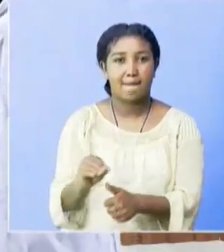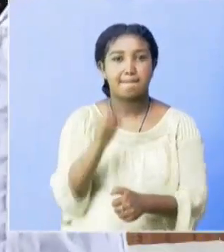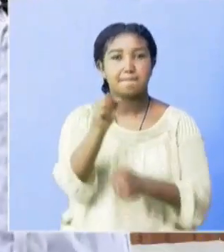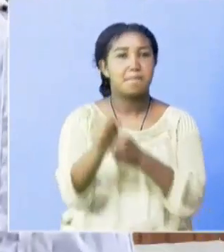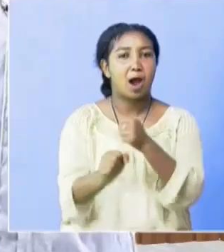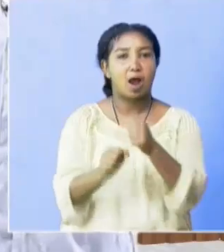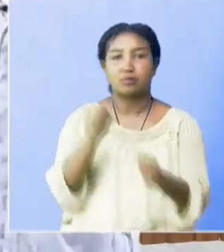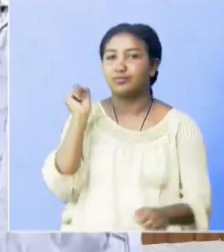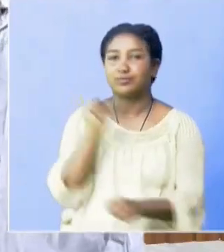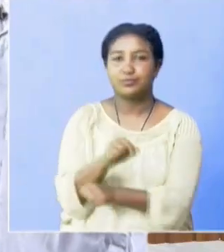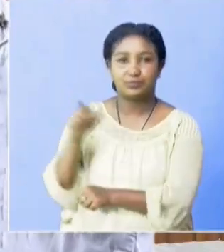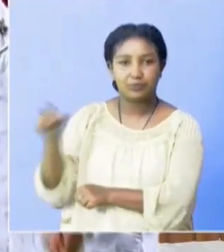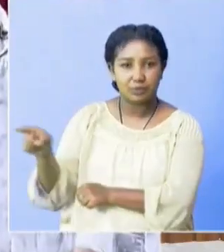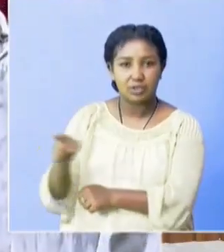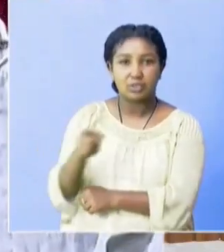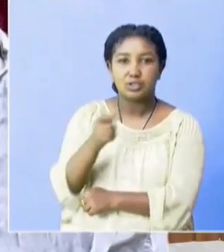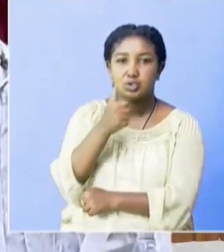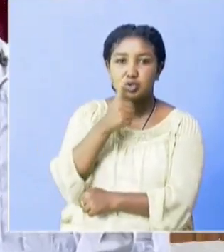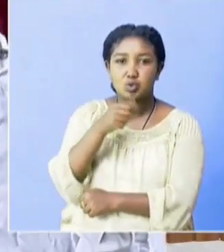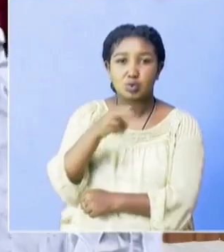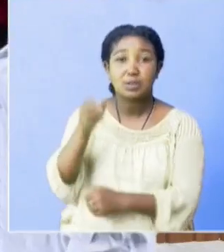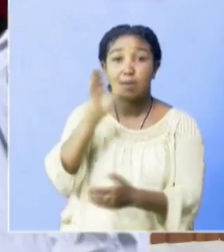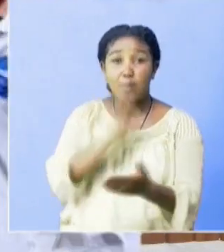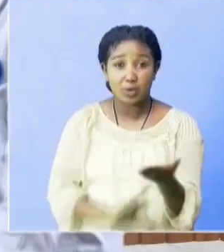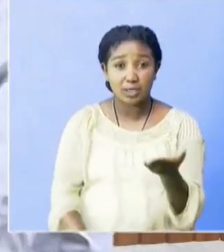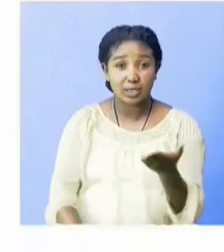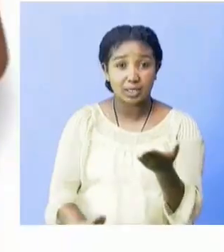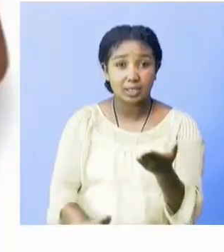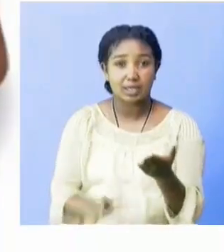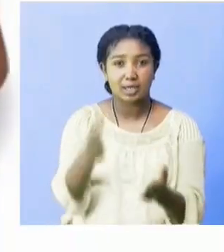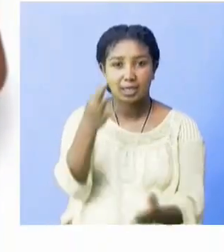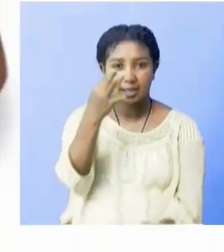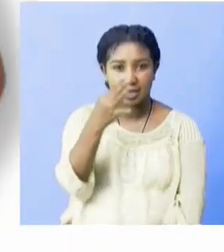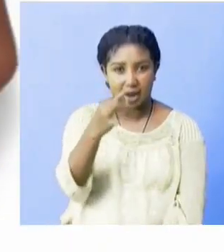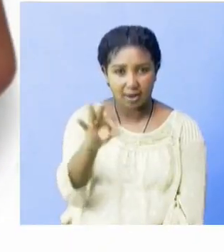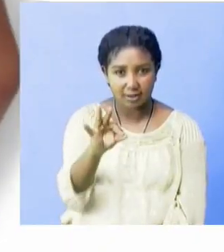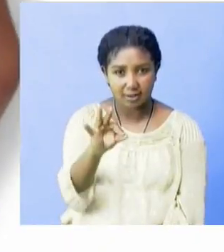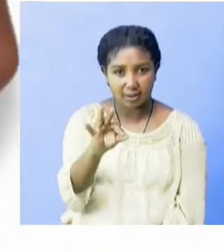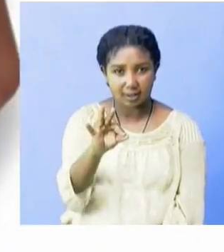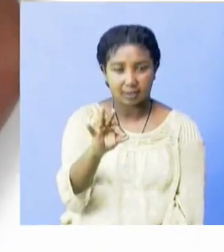marathon champion. She was born in